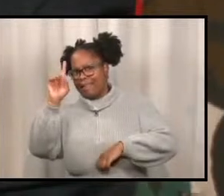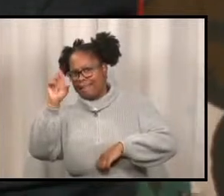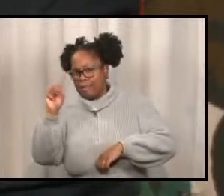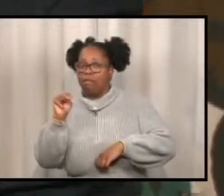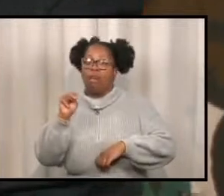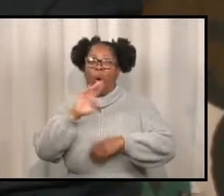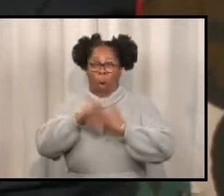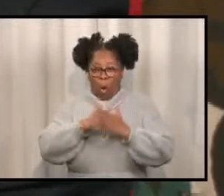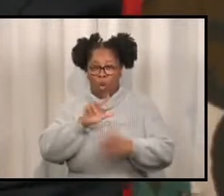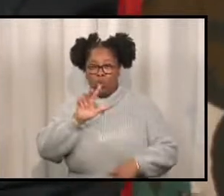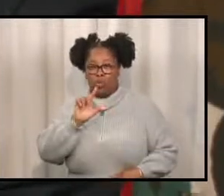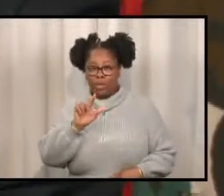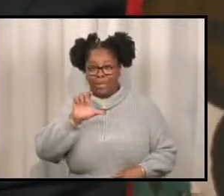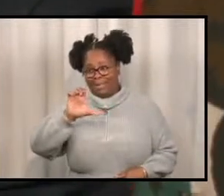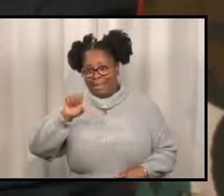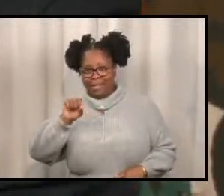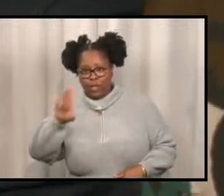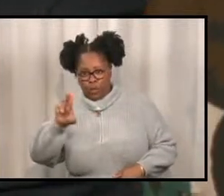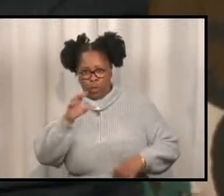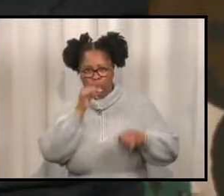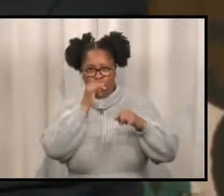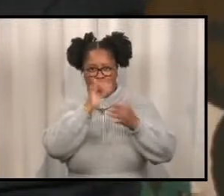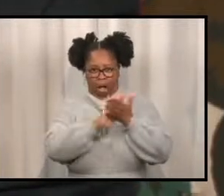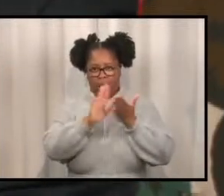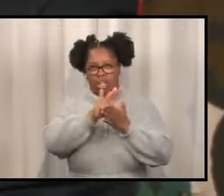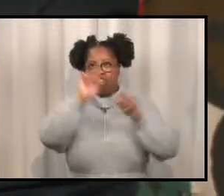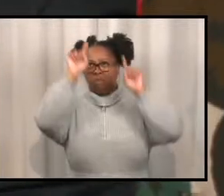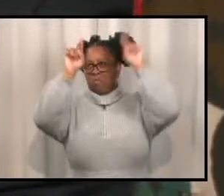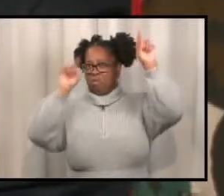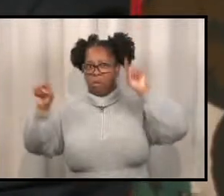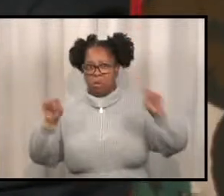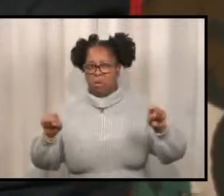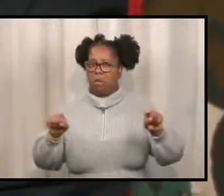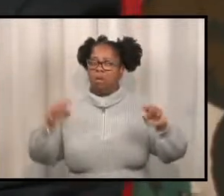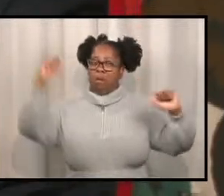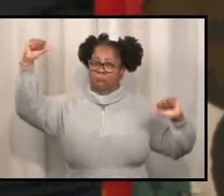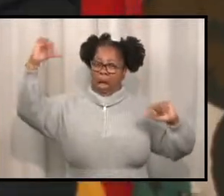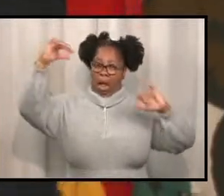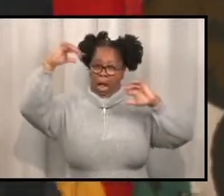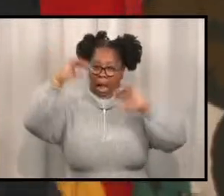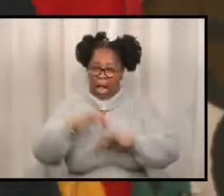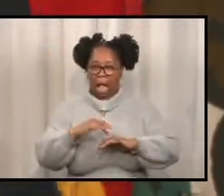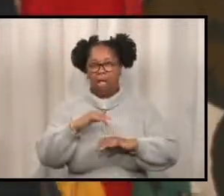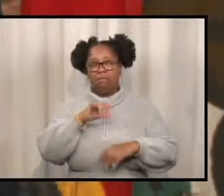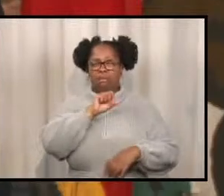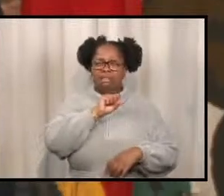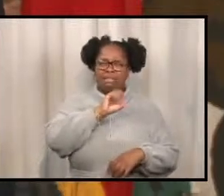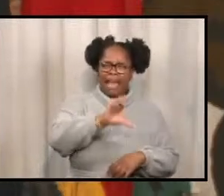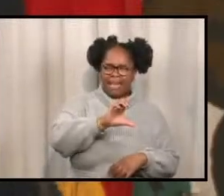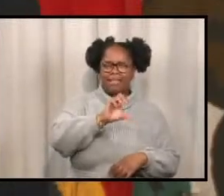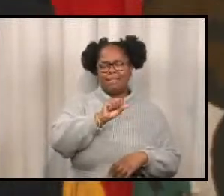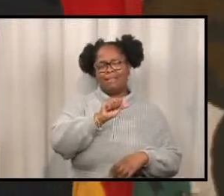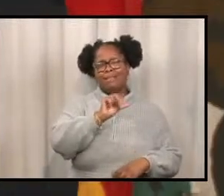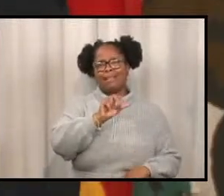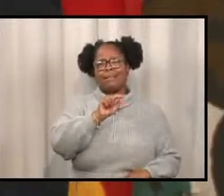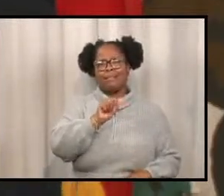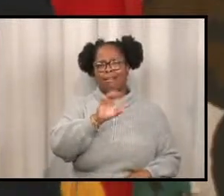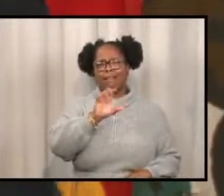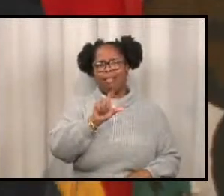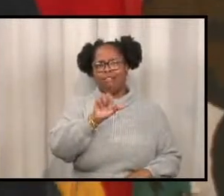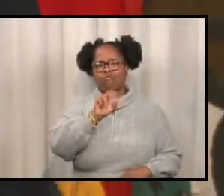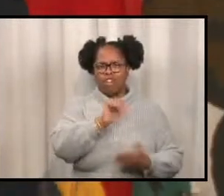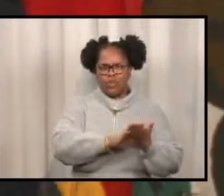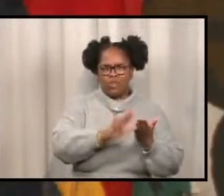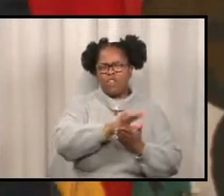together, one student from each CSU, plus Santa Clara University and maybe one or two others. And we spent,